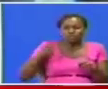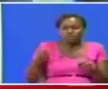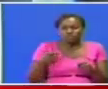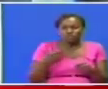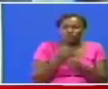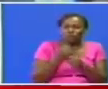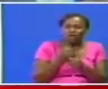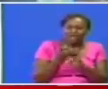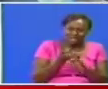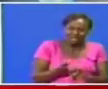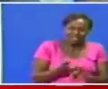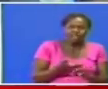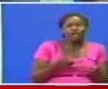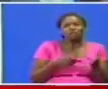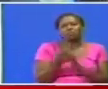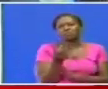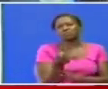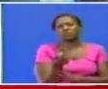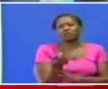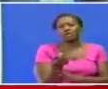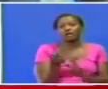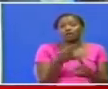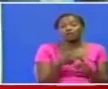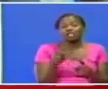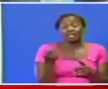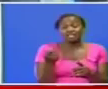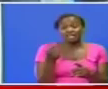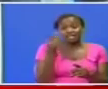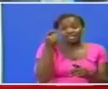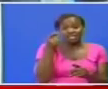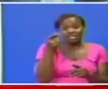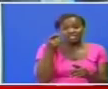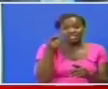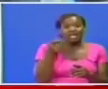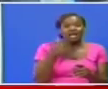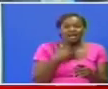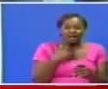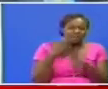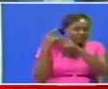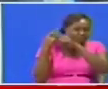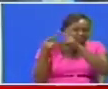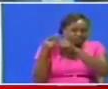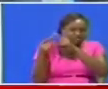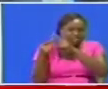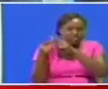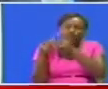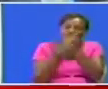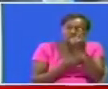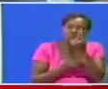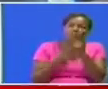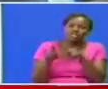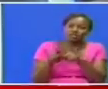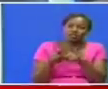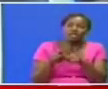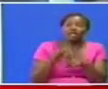low pay. Well, I believe there are at least two Kenyans who really deserve to experience a long period of unemployment, and we all